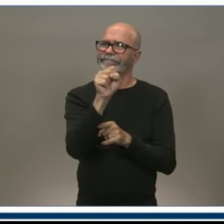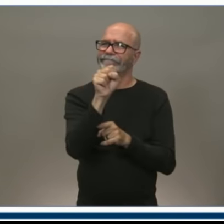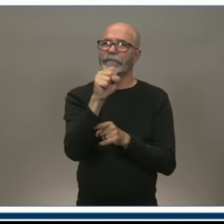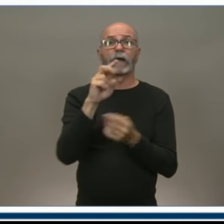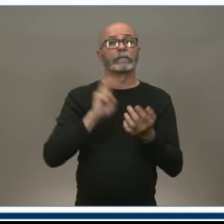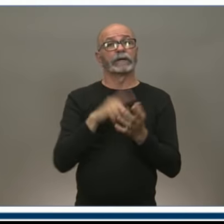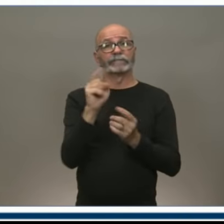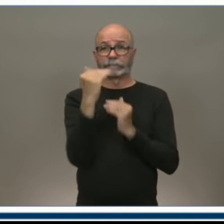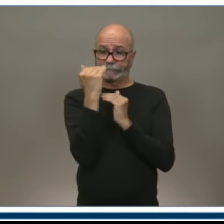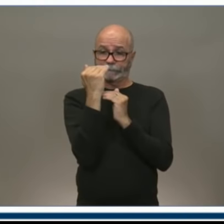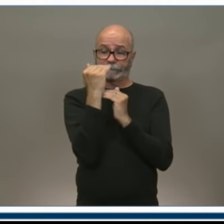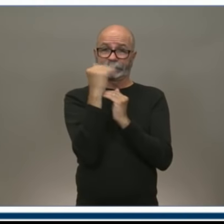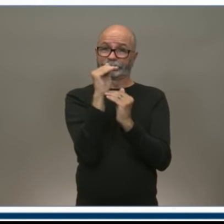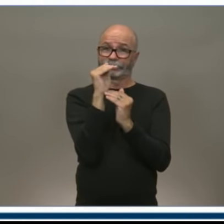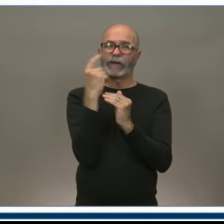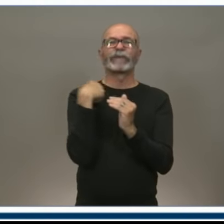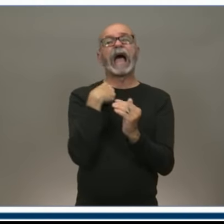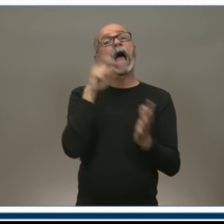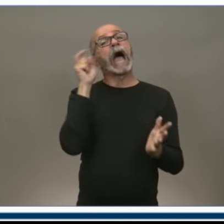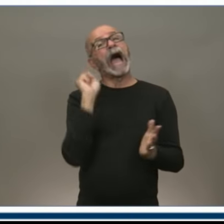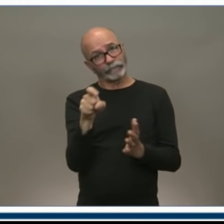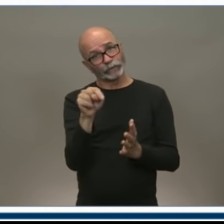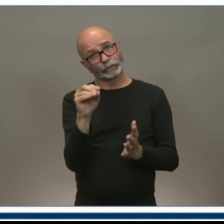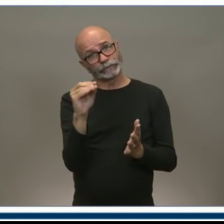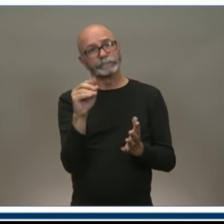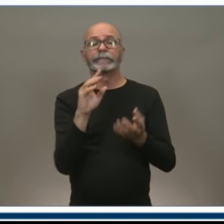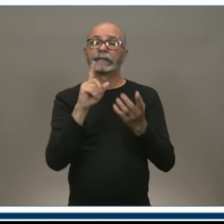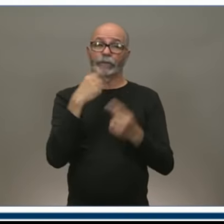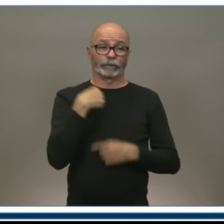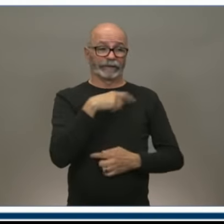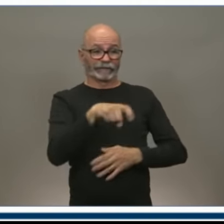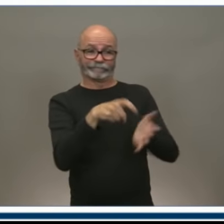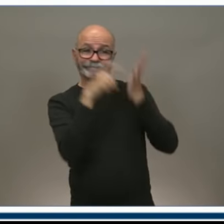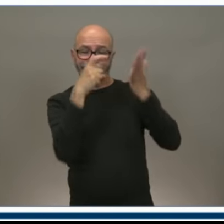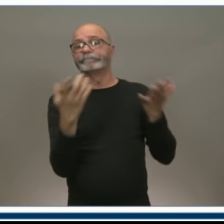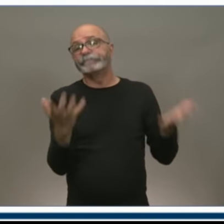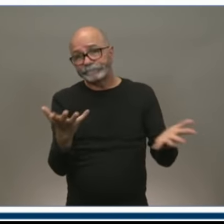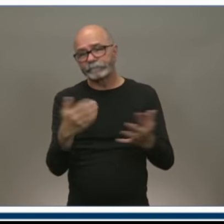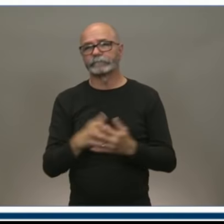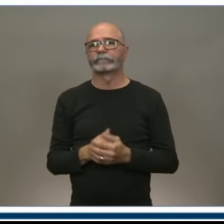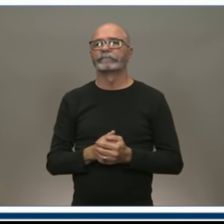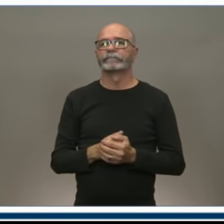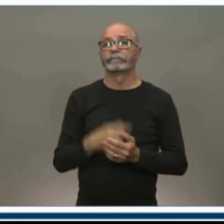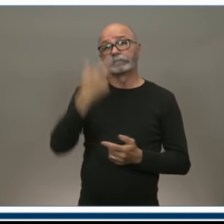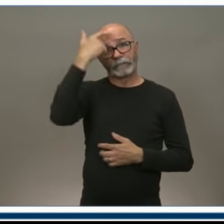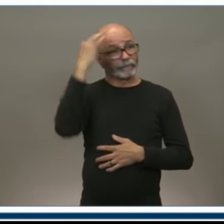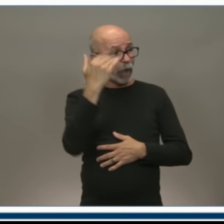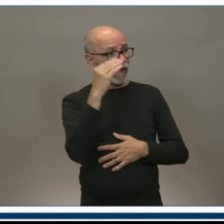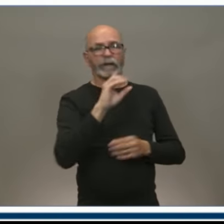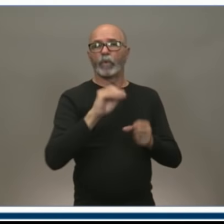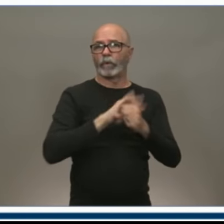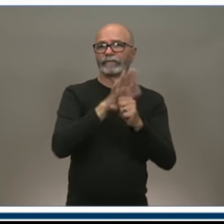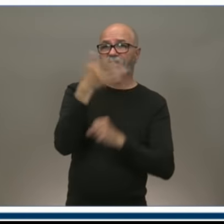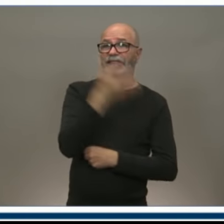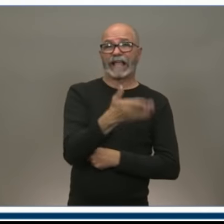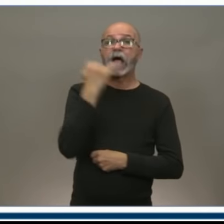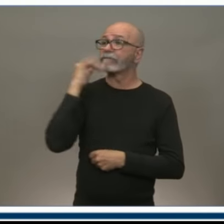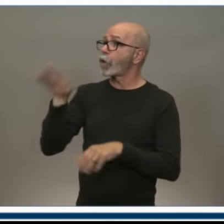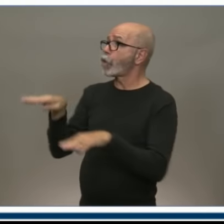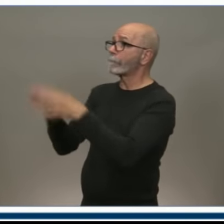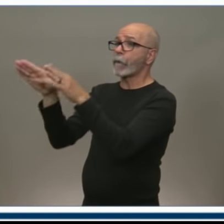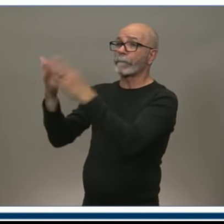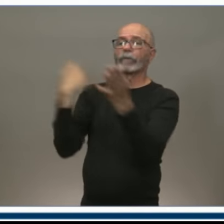if and when it's necessary from a COVID perspective. So but I would encourage all the facilities to be as open as possible. We still have